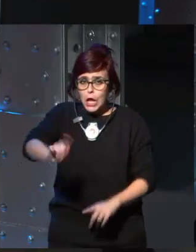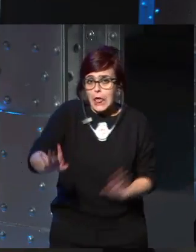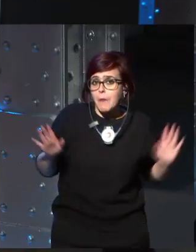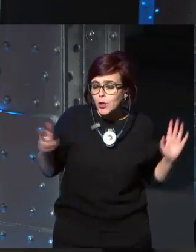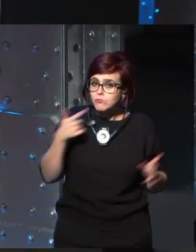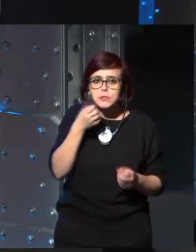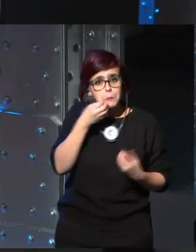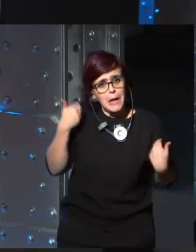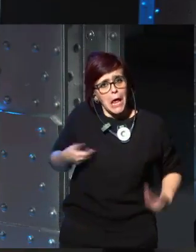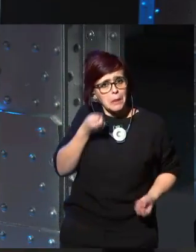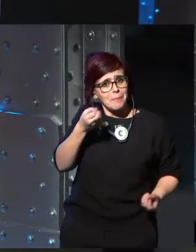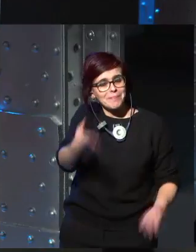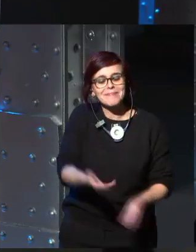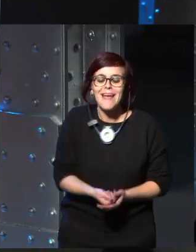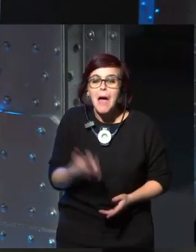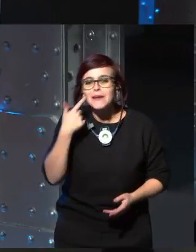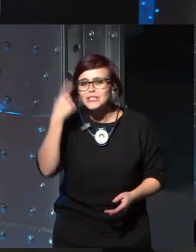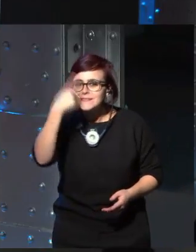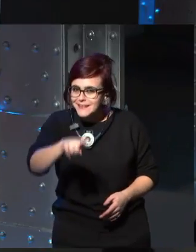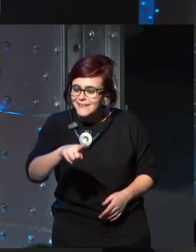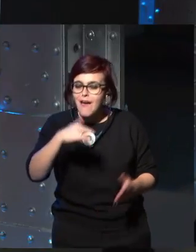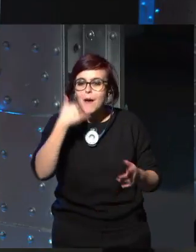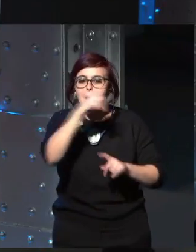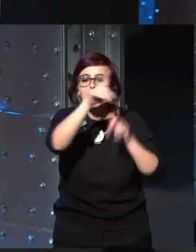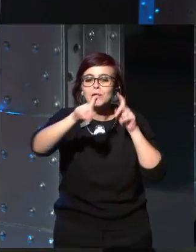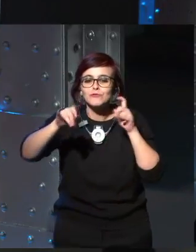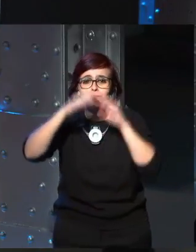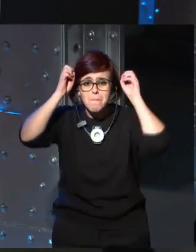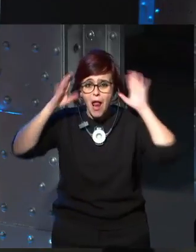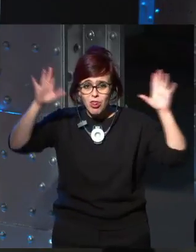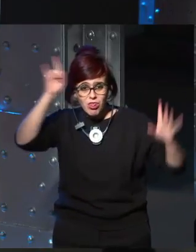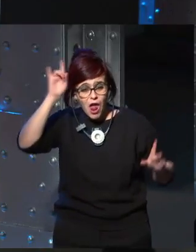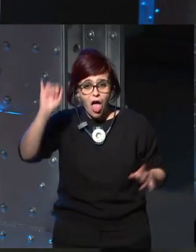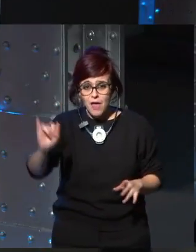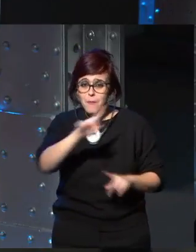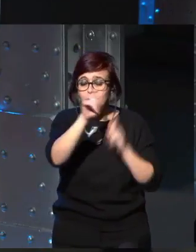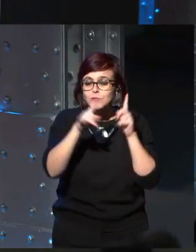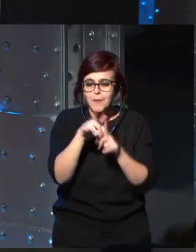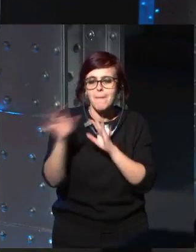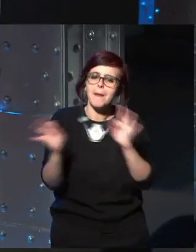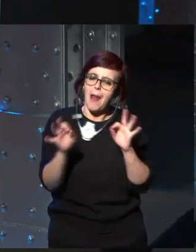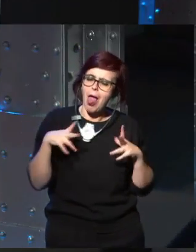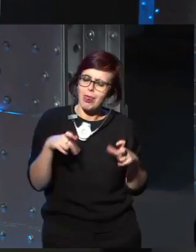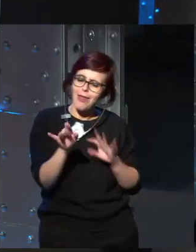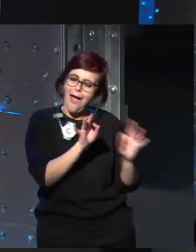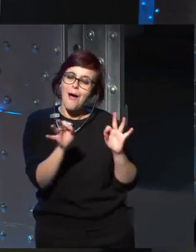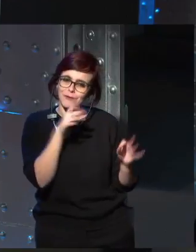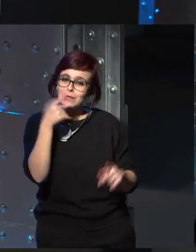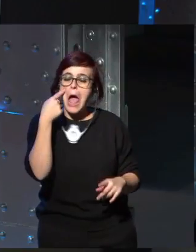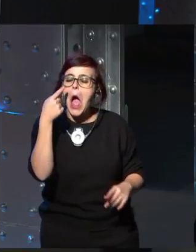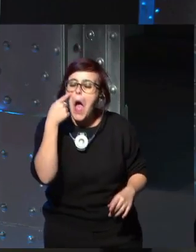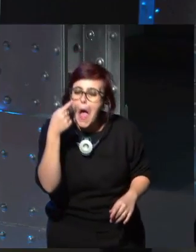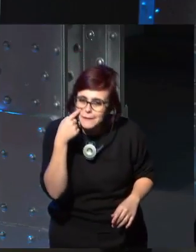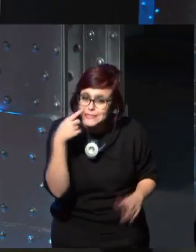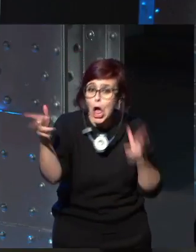I'm glad we're not making an interview as such. But anyway, I know that there are some questions from our Martians in the room. You have lots